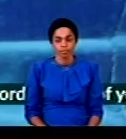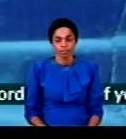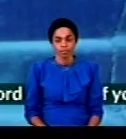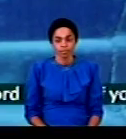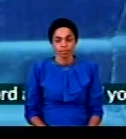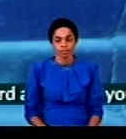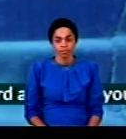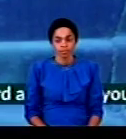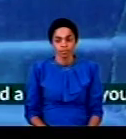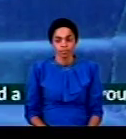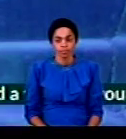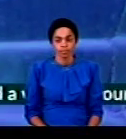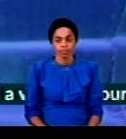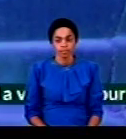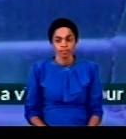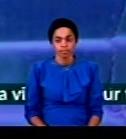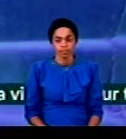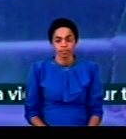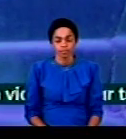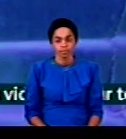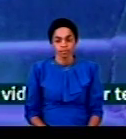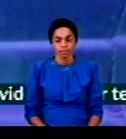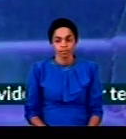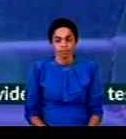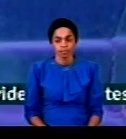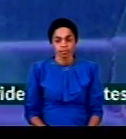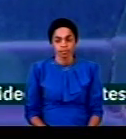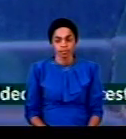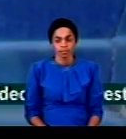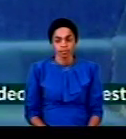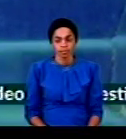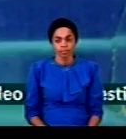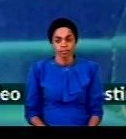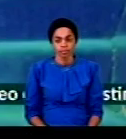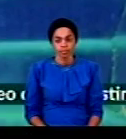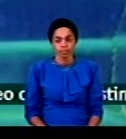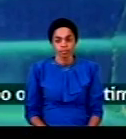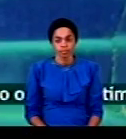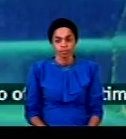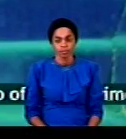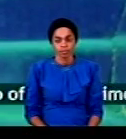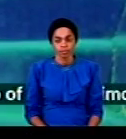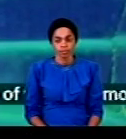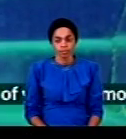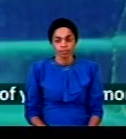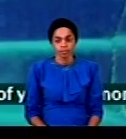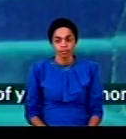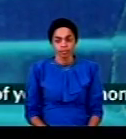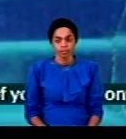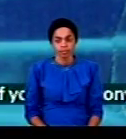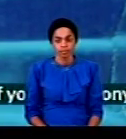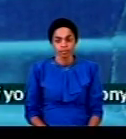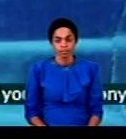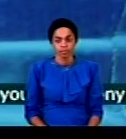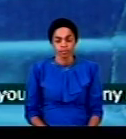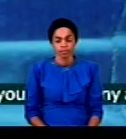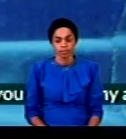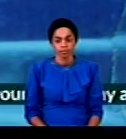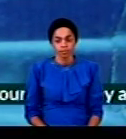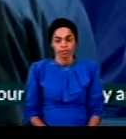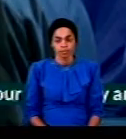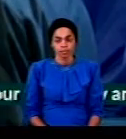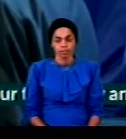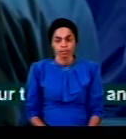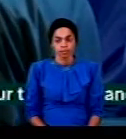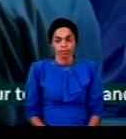kafa ya zama da damuwa yana tashi tashi mini so na daina sha magani na shi gaba da addu'a kafin mu she zamu